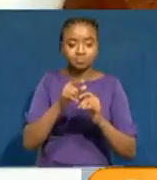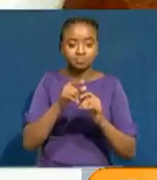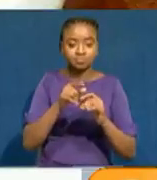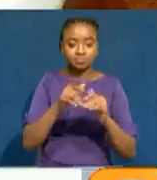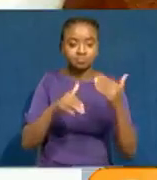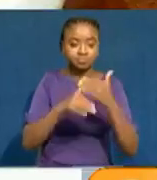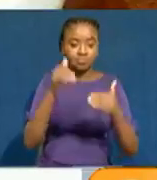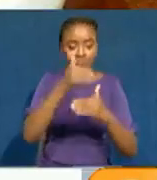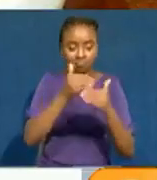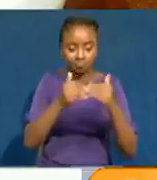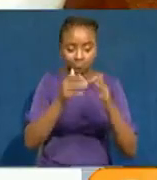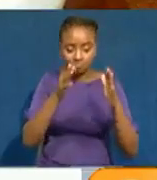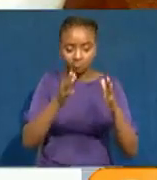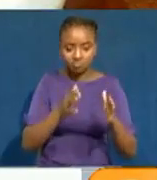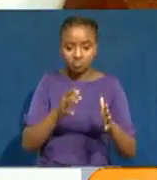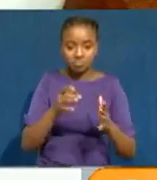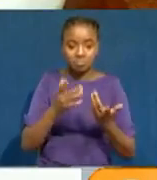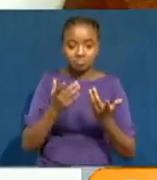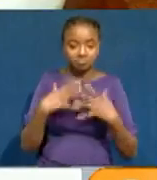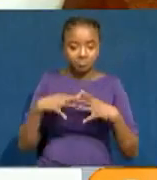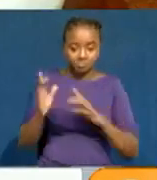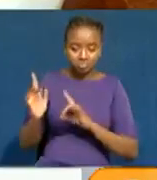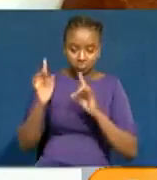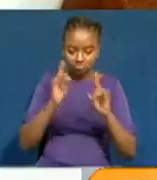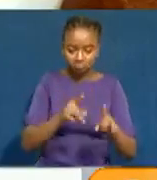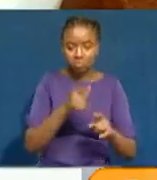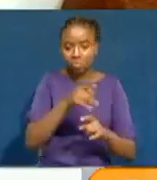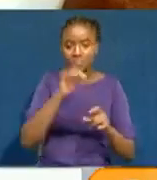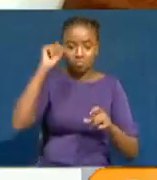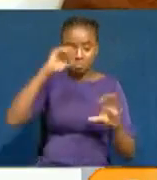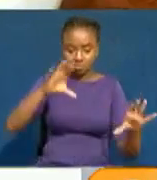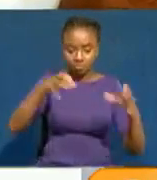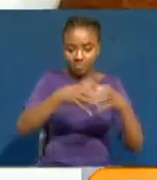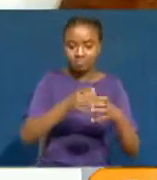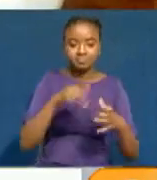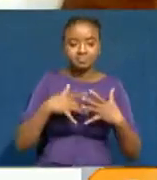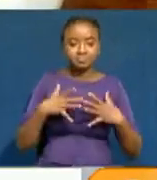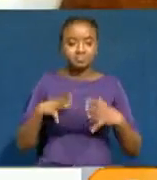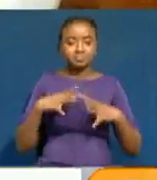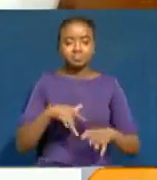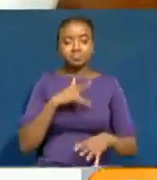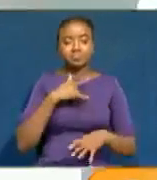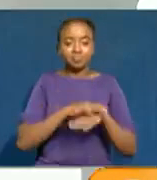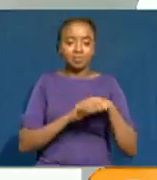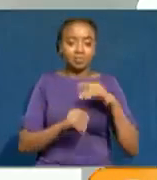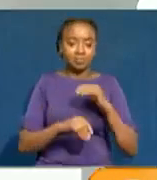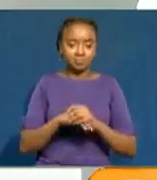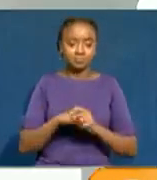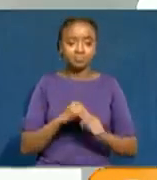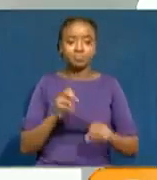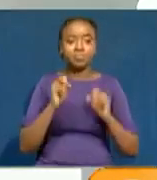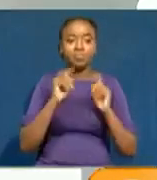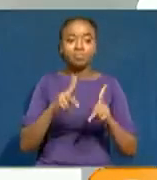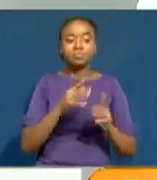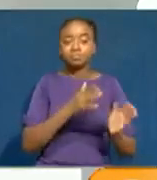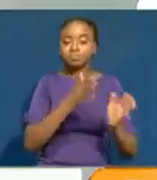away from the kind of diabolic sentiments that we saw from the likes of Junet. Okay, Moshimua, look,